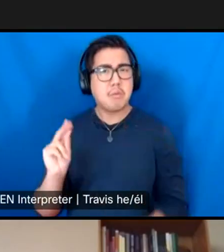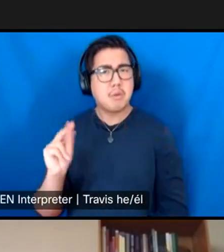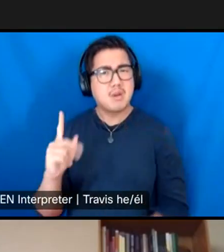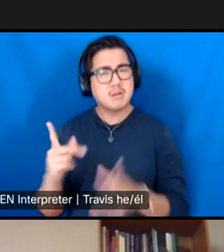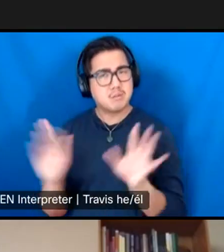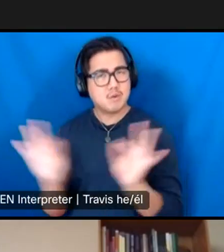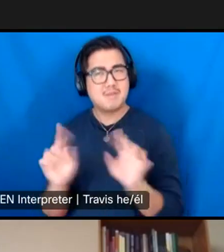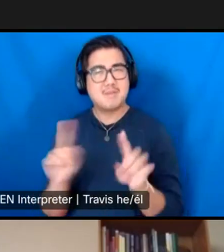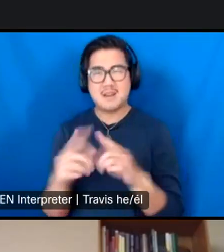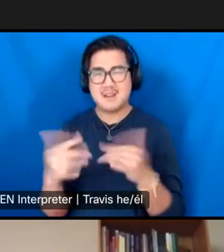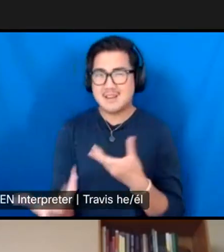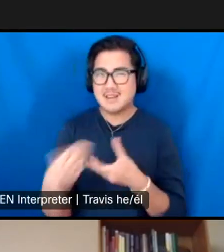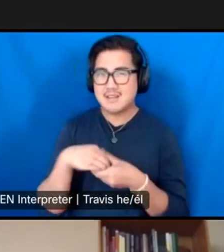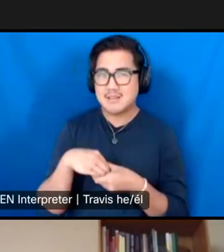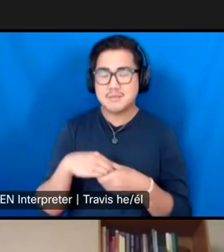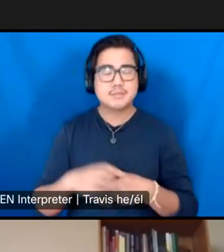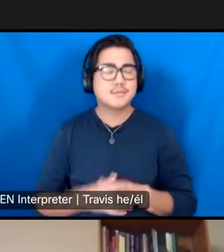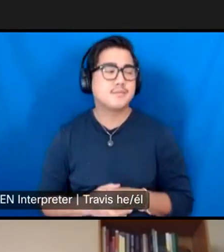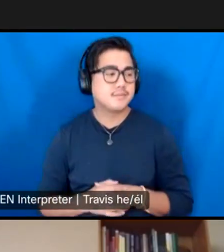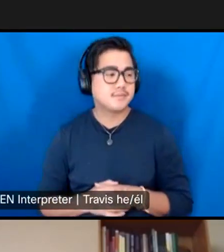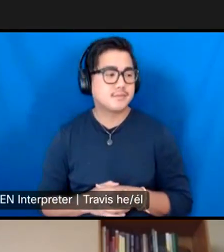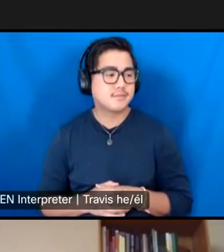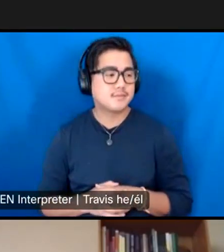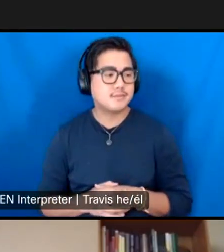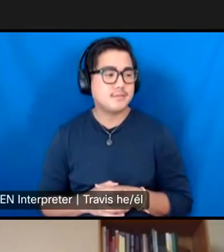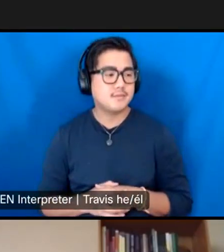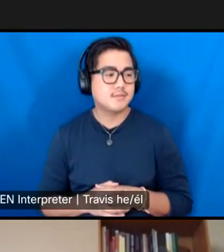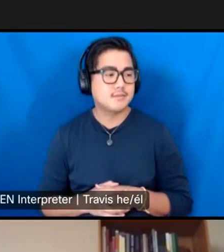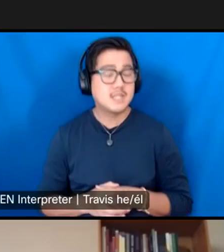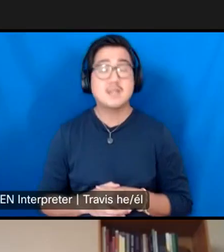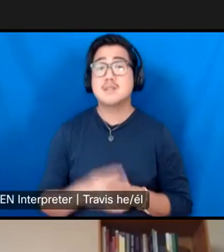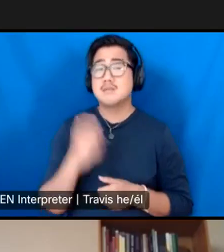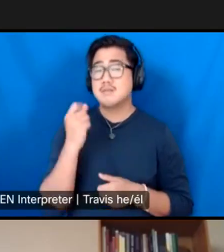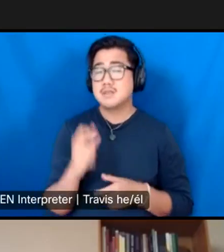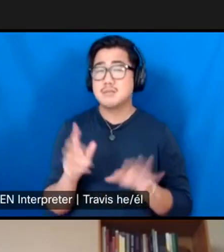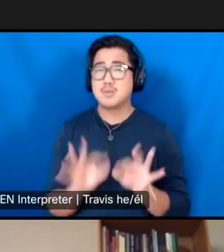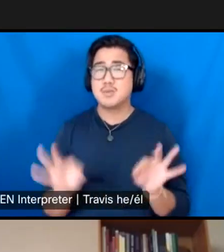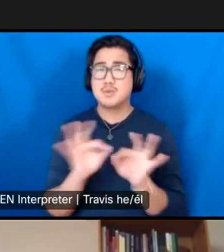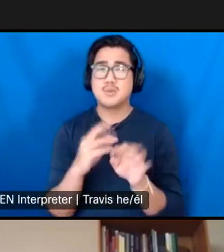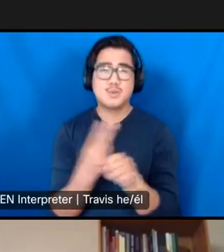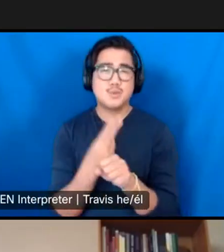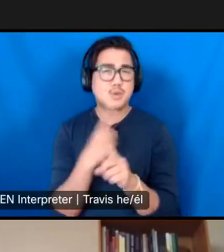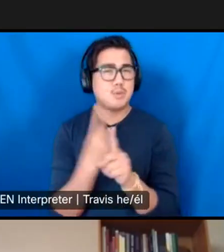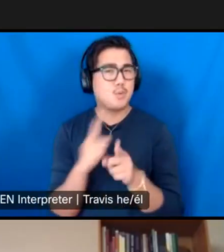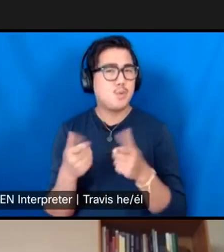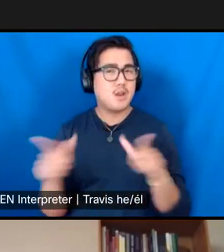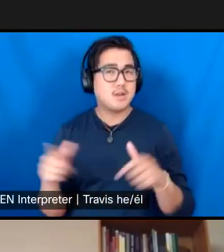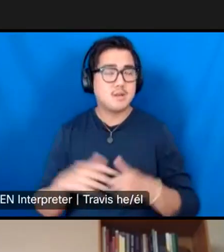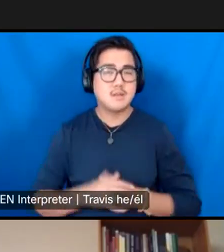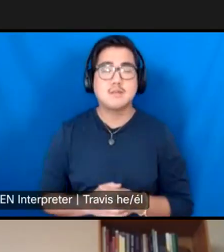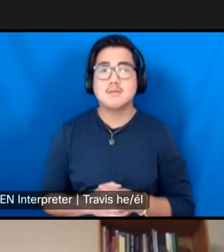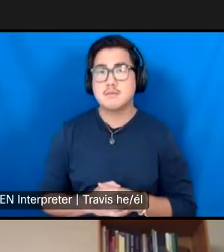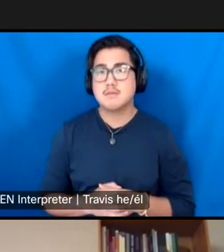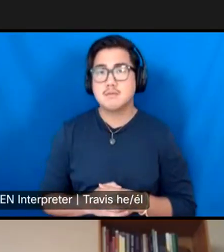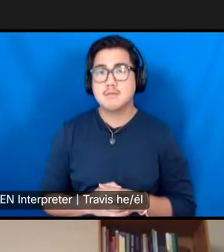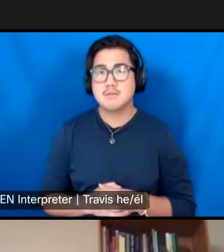the necessary language, of course. But, and I'm speaking more in terms of like uh, integrating and